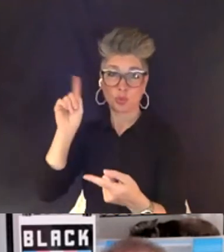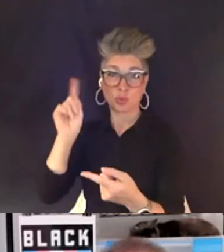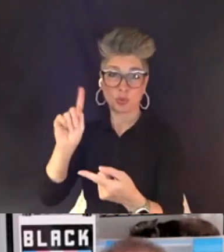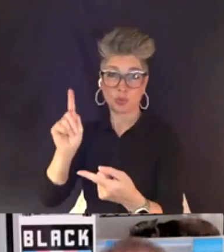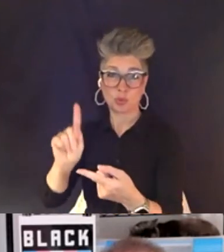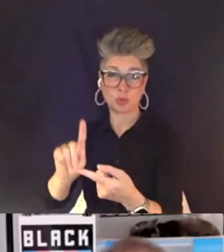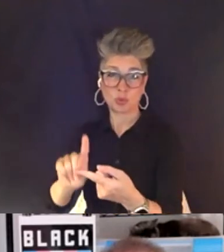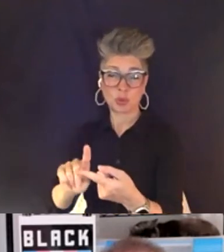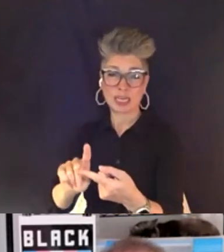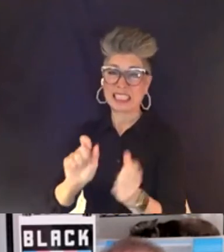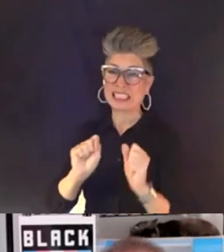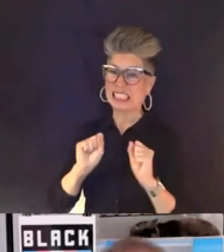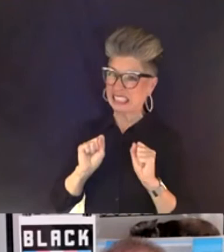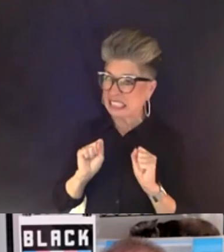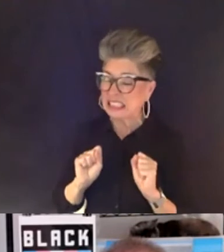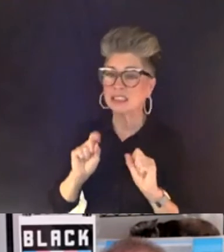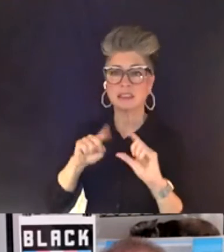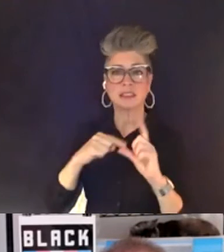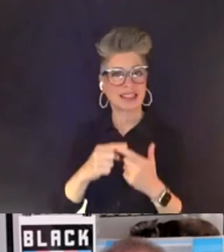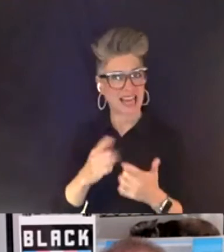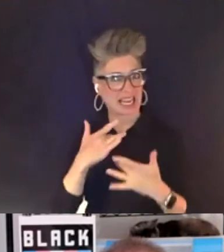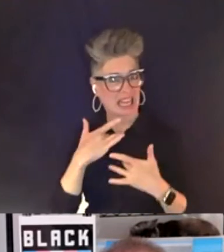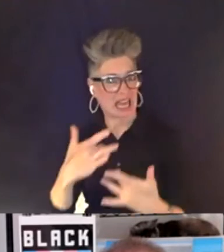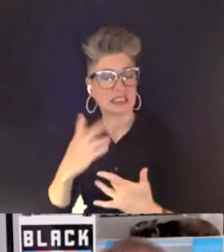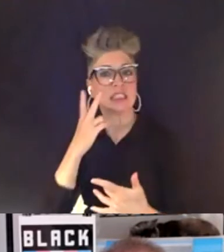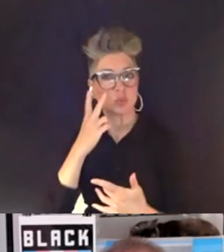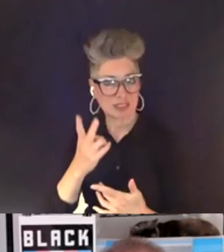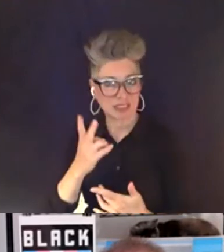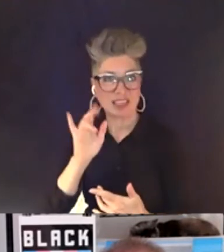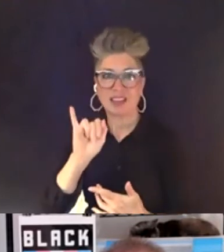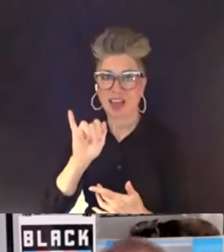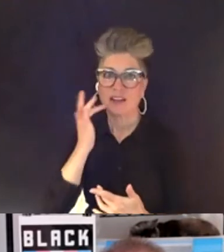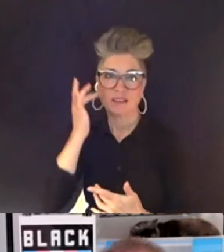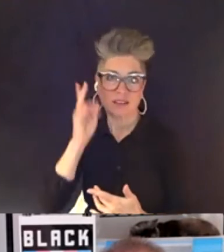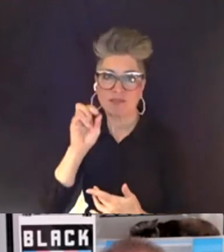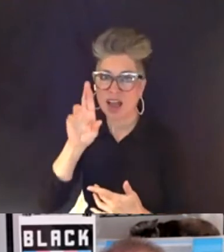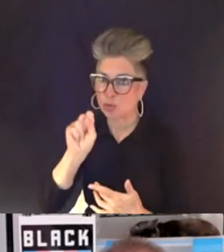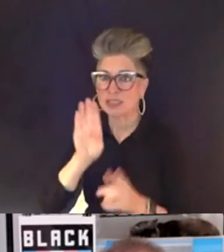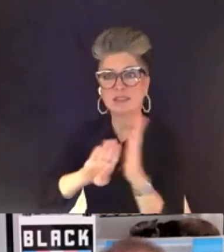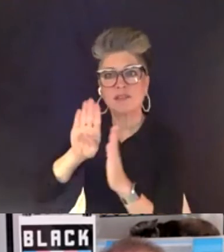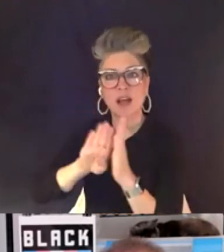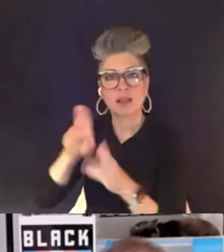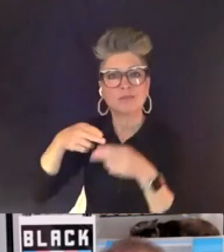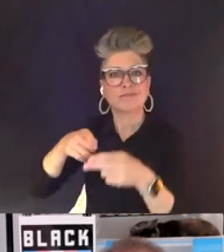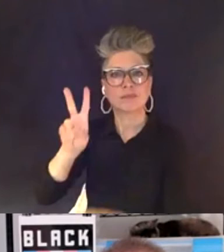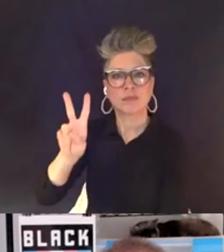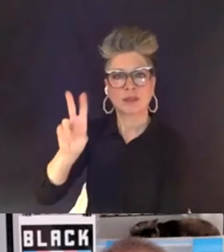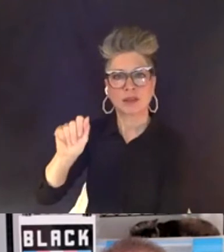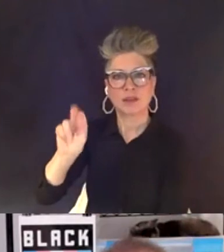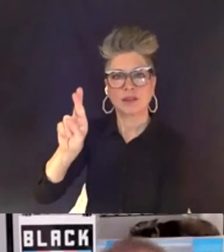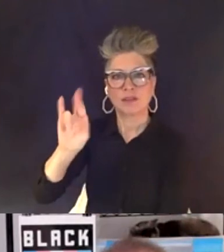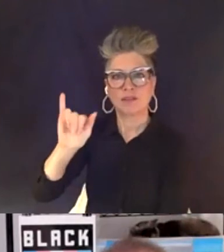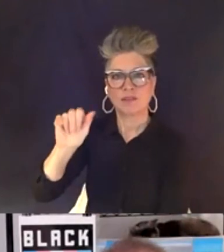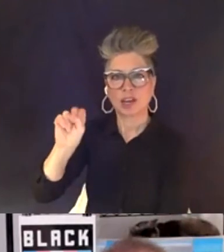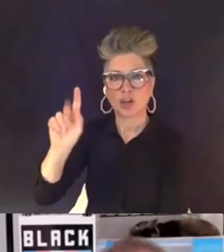that's when we are likely to see that virus develop variants. So the term variant has come up a lot because that's that